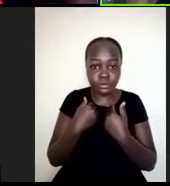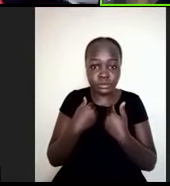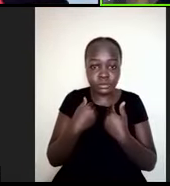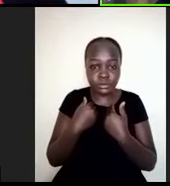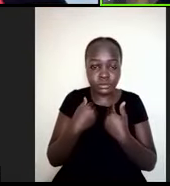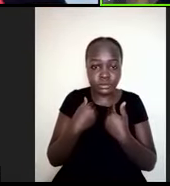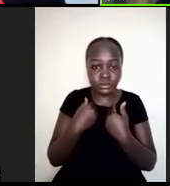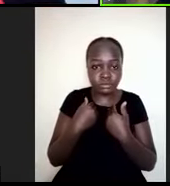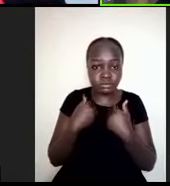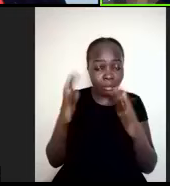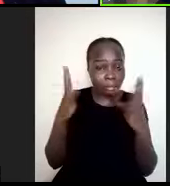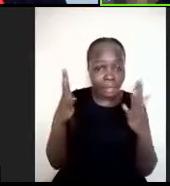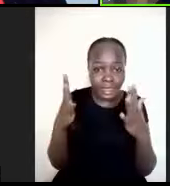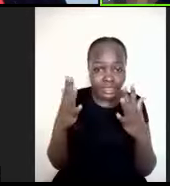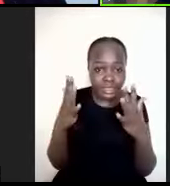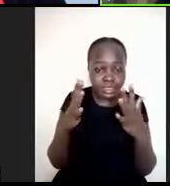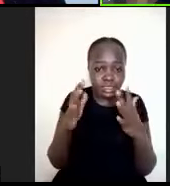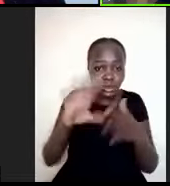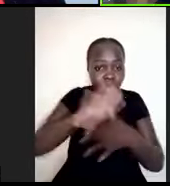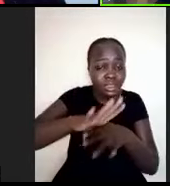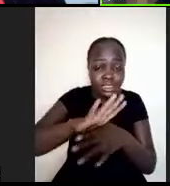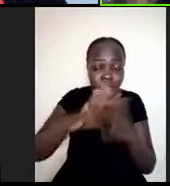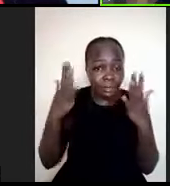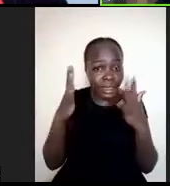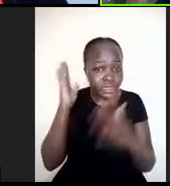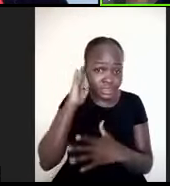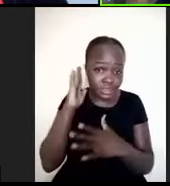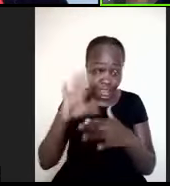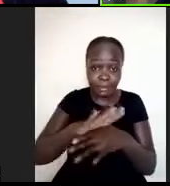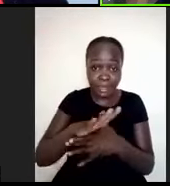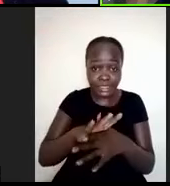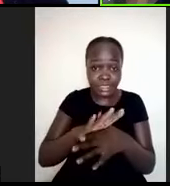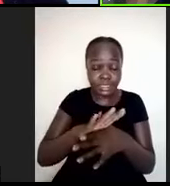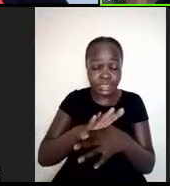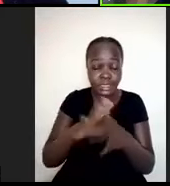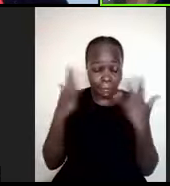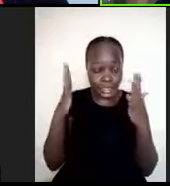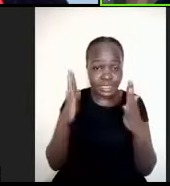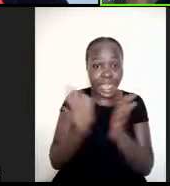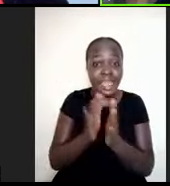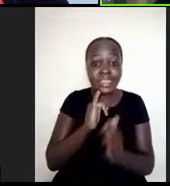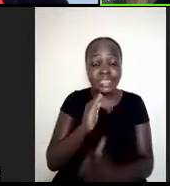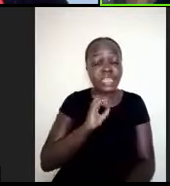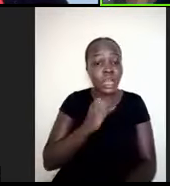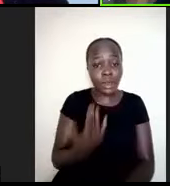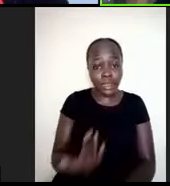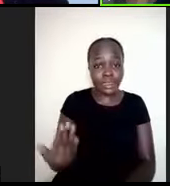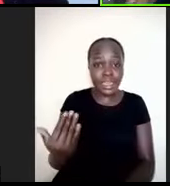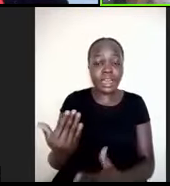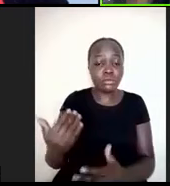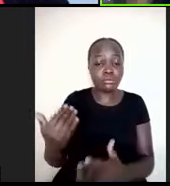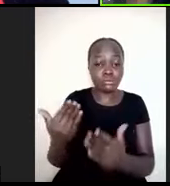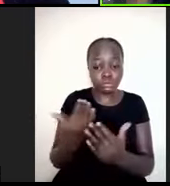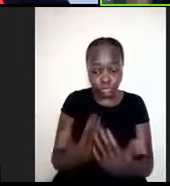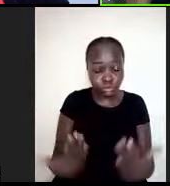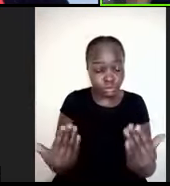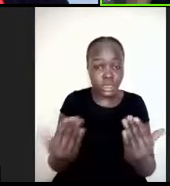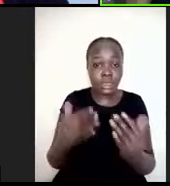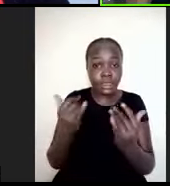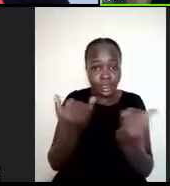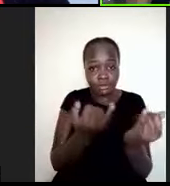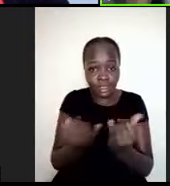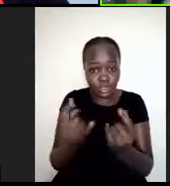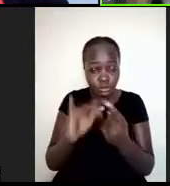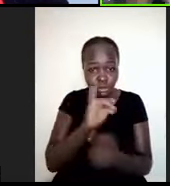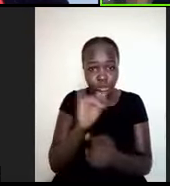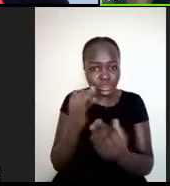parties or lesbian parties. And it's our young children who are invited to go there. If any of those